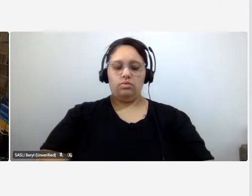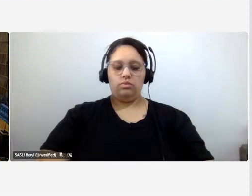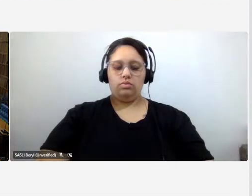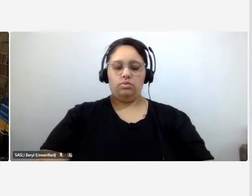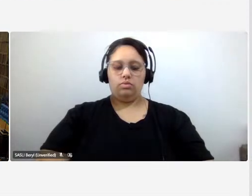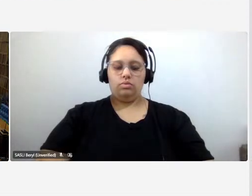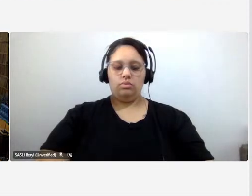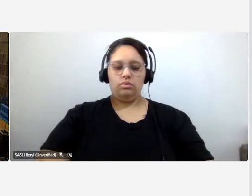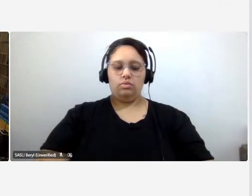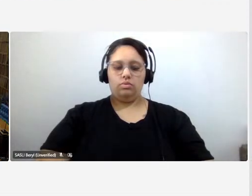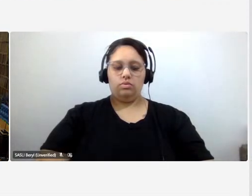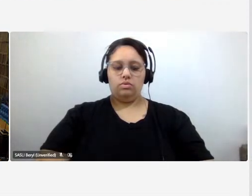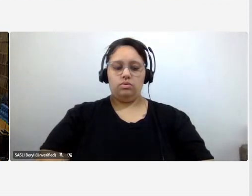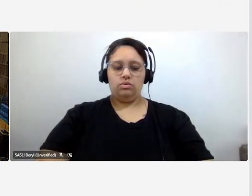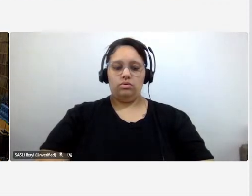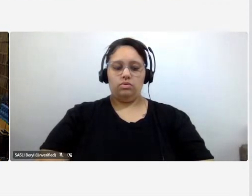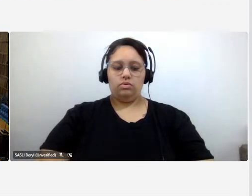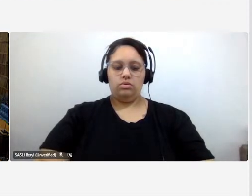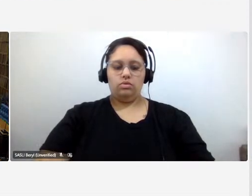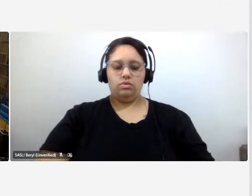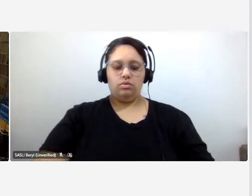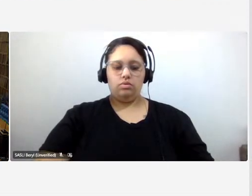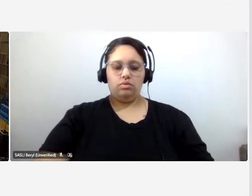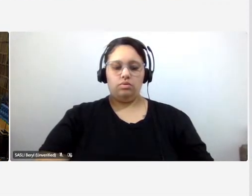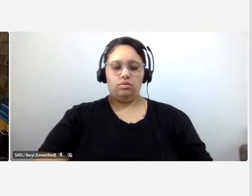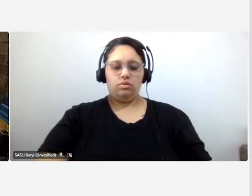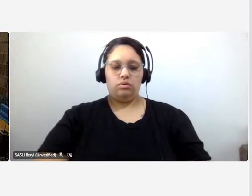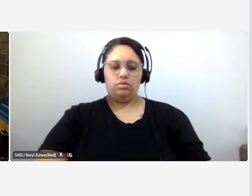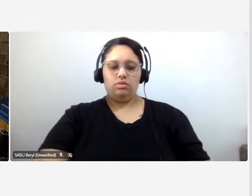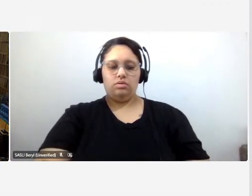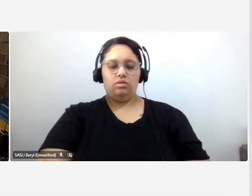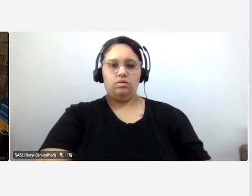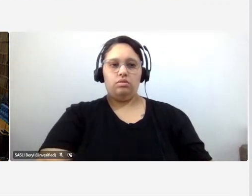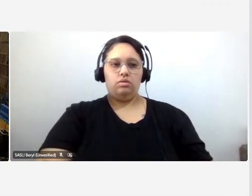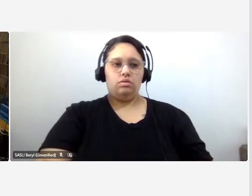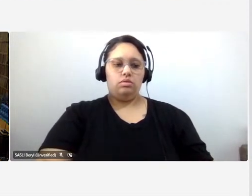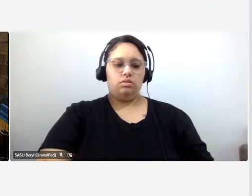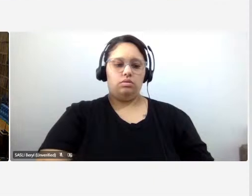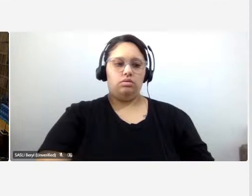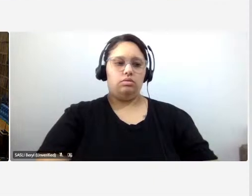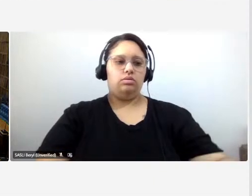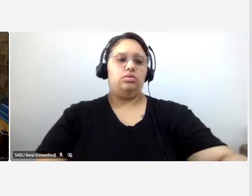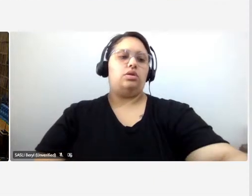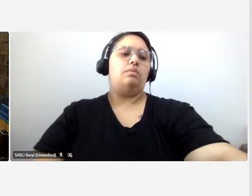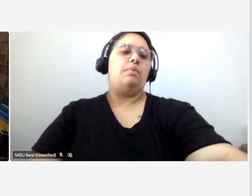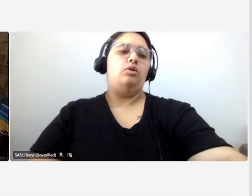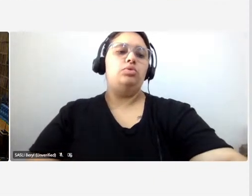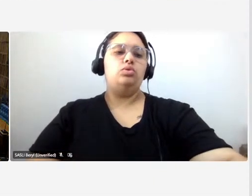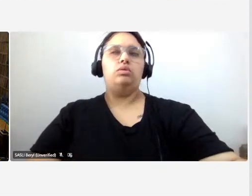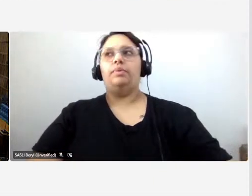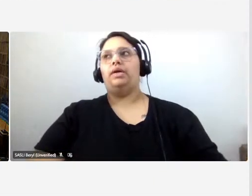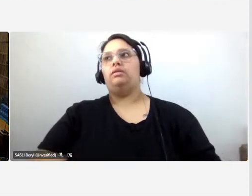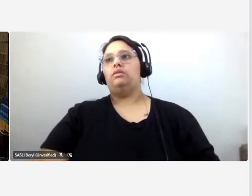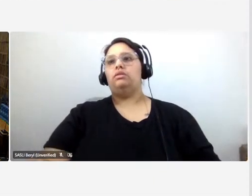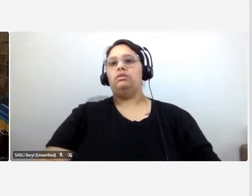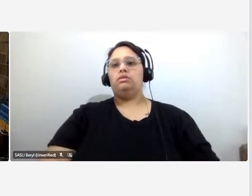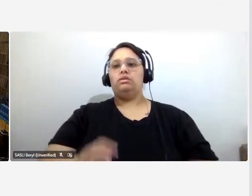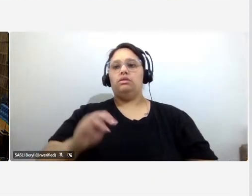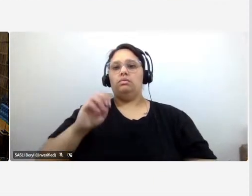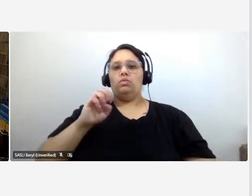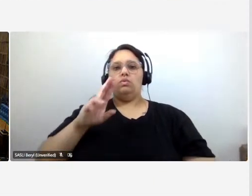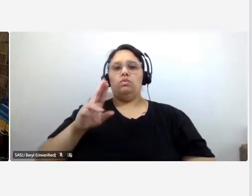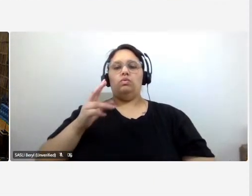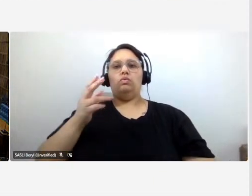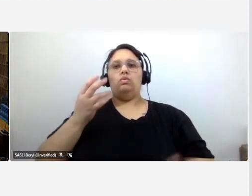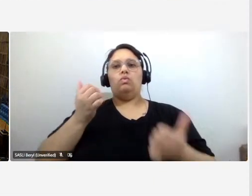but there was a talk about a memorandum of understanding with the Department of Education.